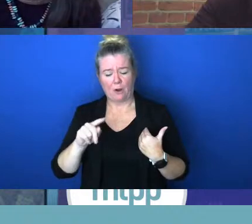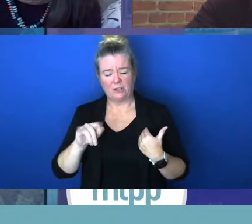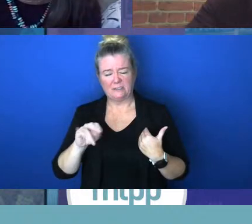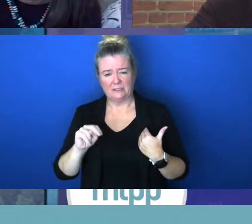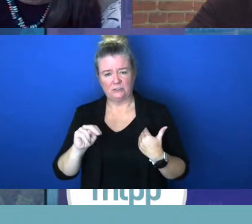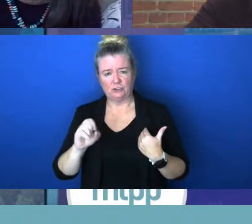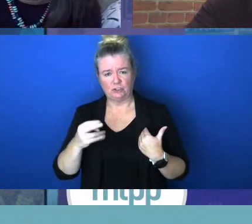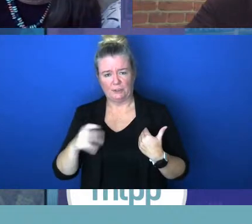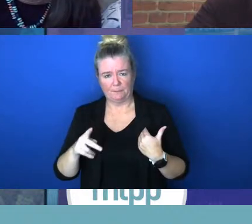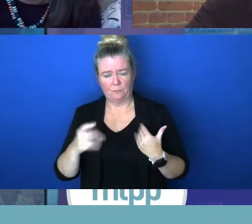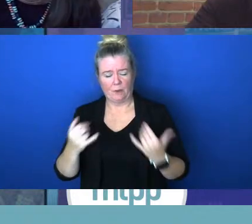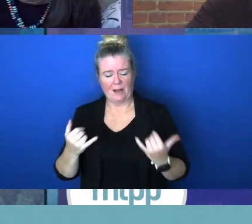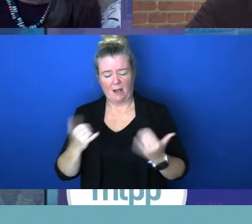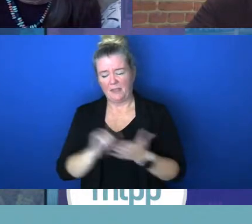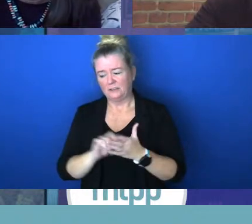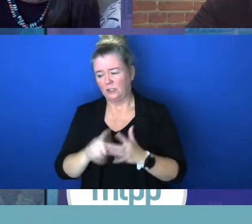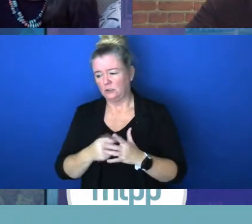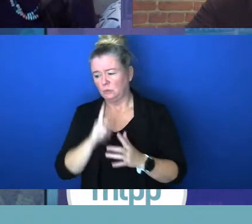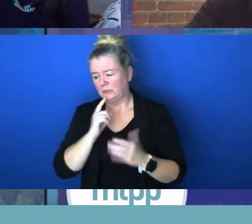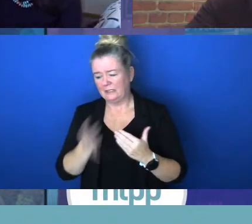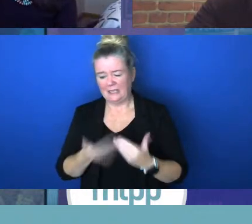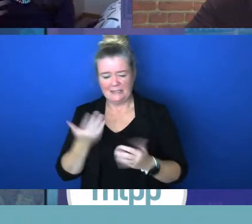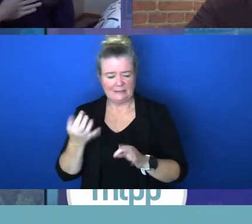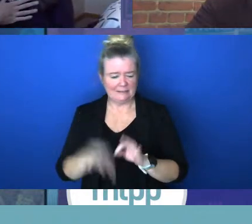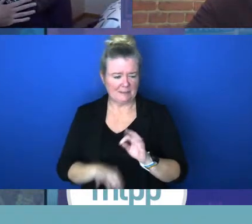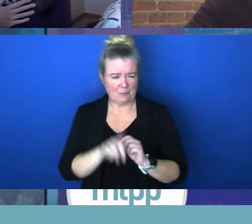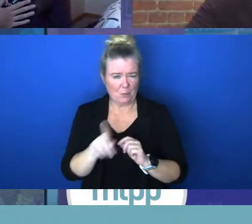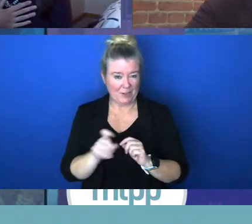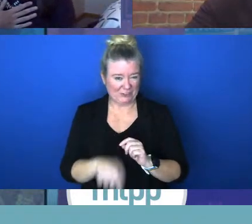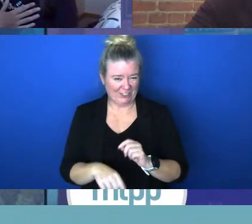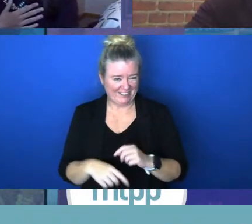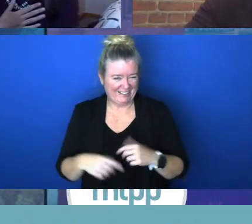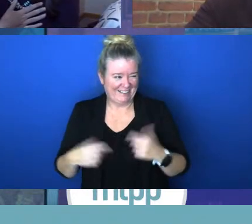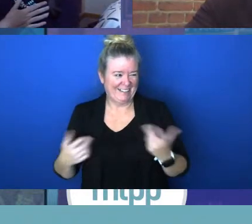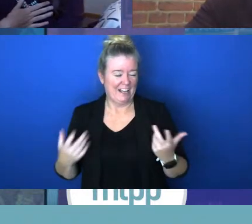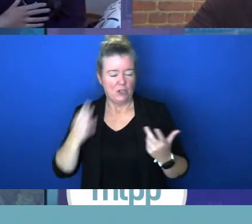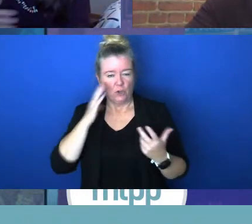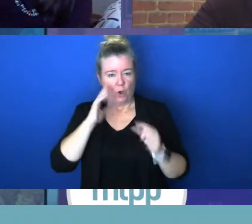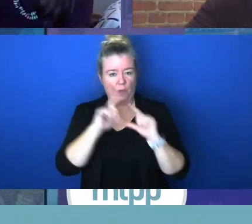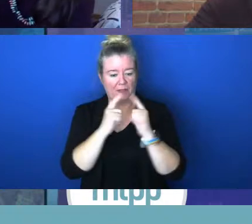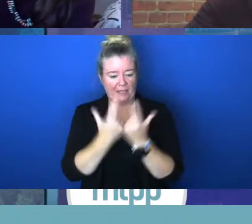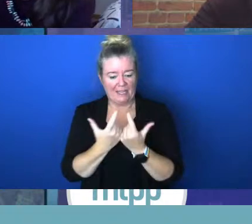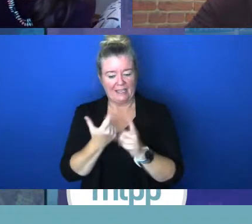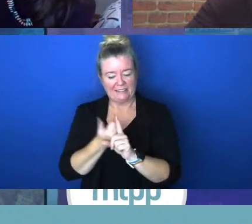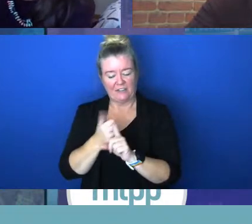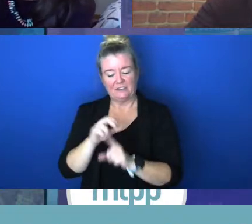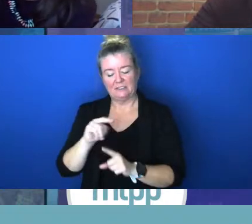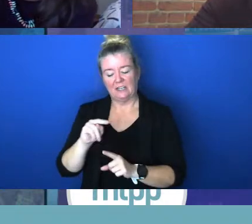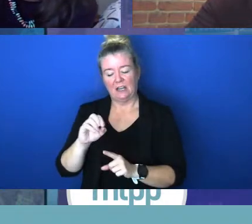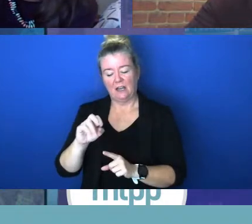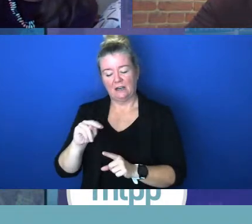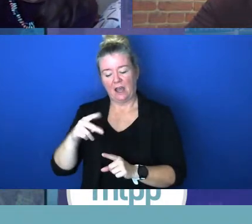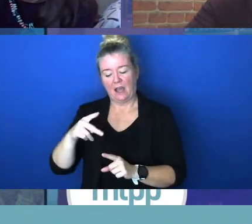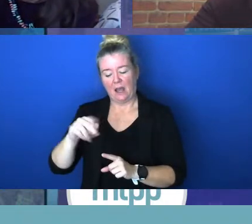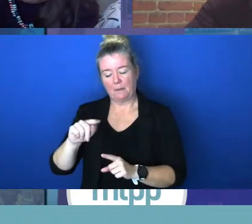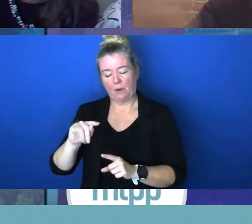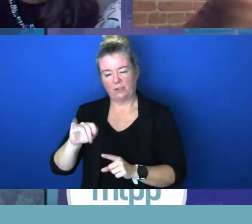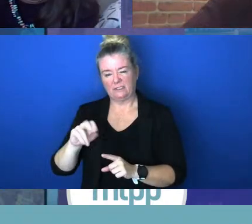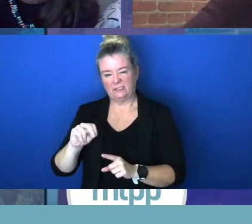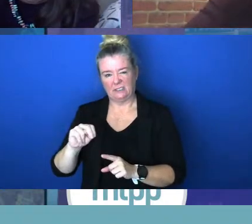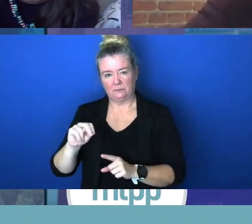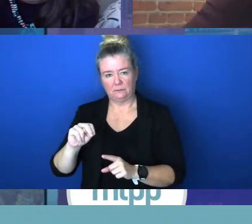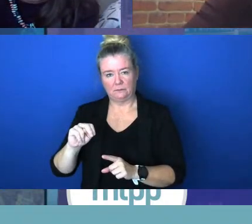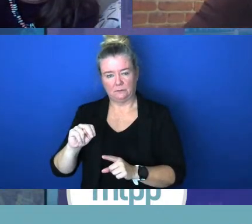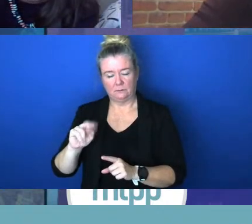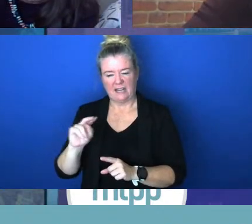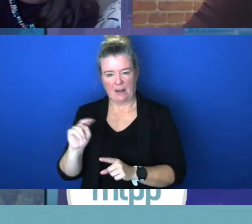out with a really easy, simple question. As you know, the League is a nonpartisan organization, so certainly a